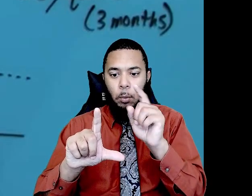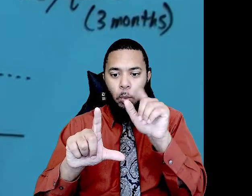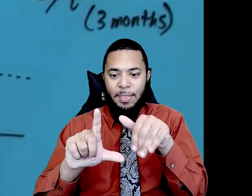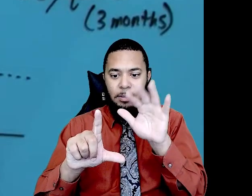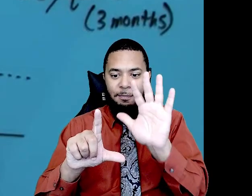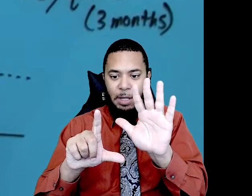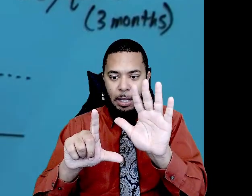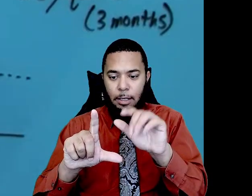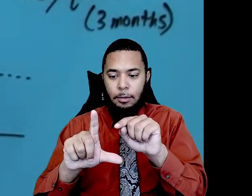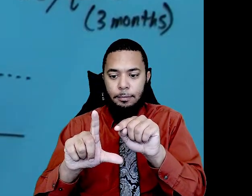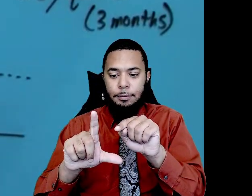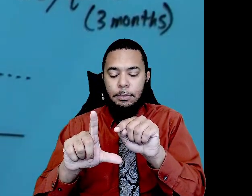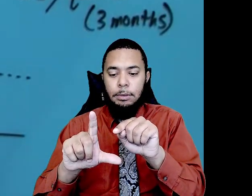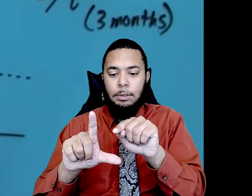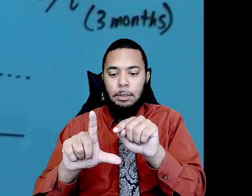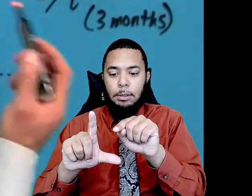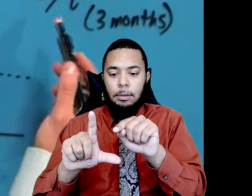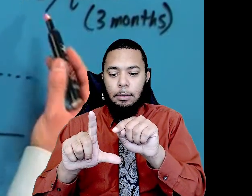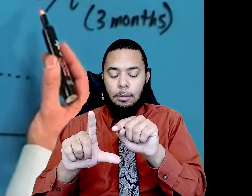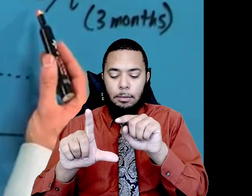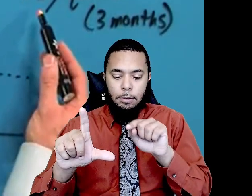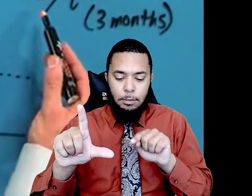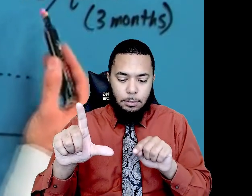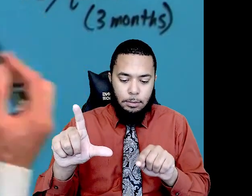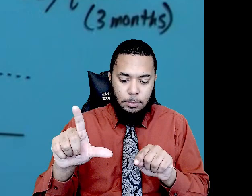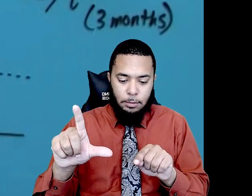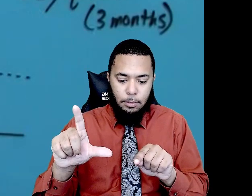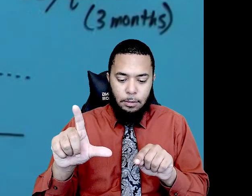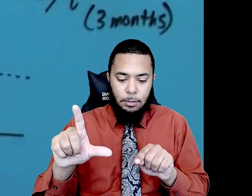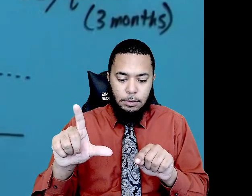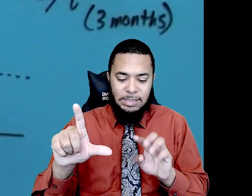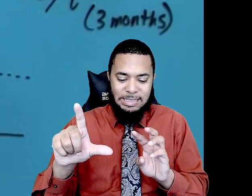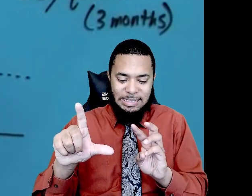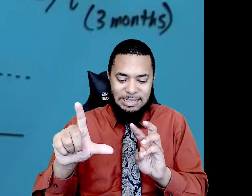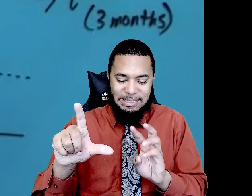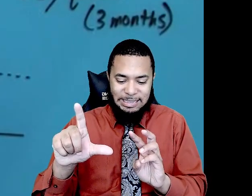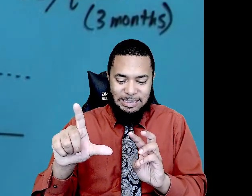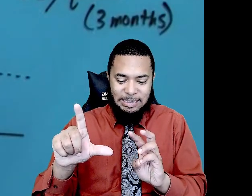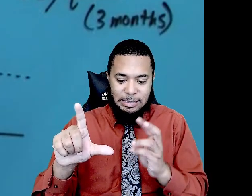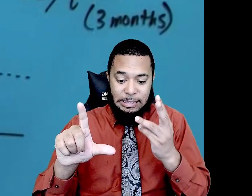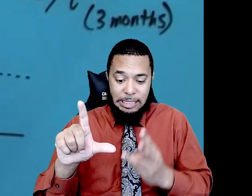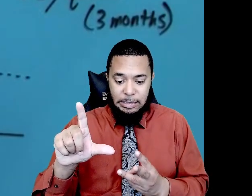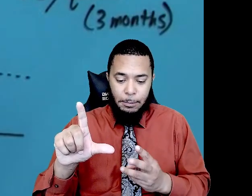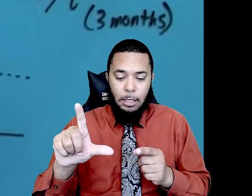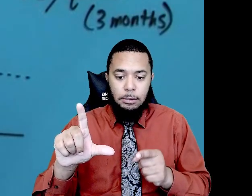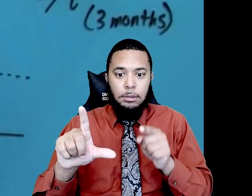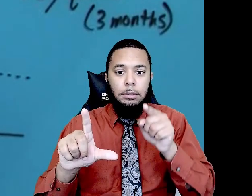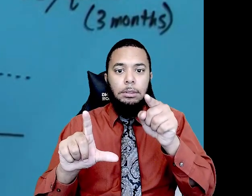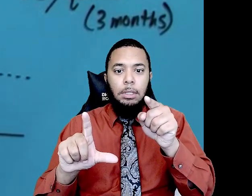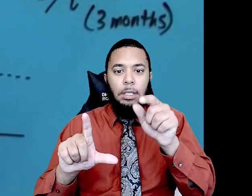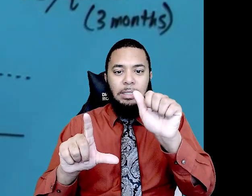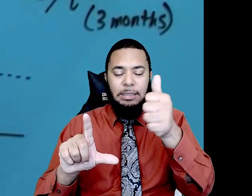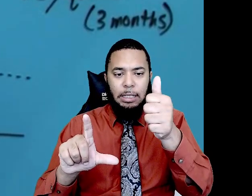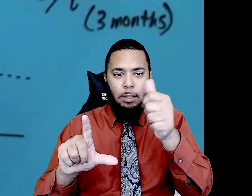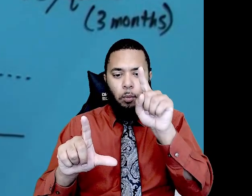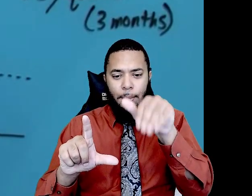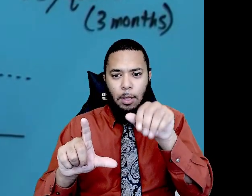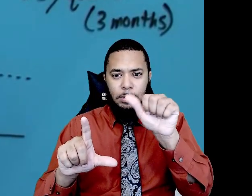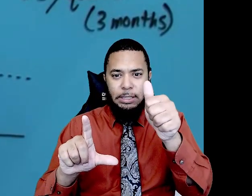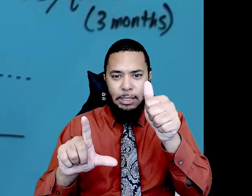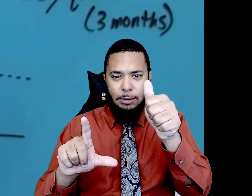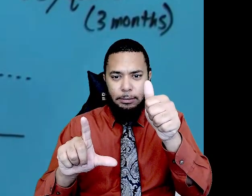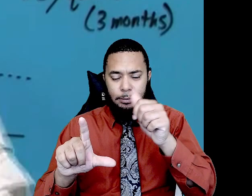first quarter. And then we get another $5 the next quarter. So we'll be up to